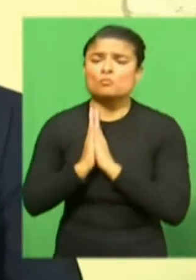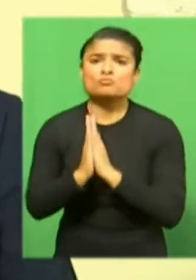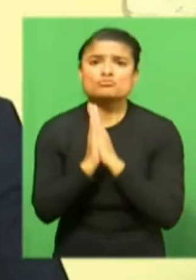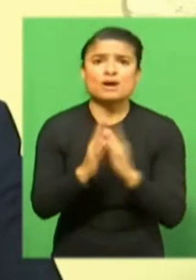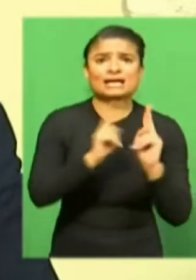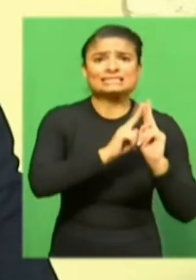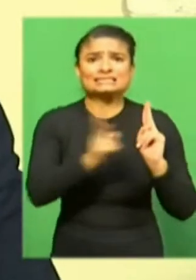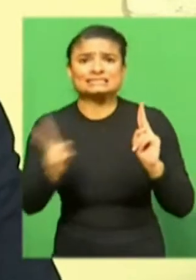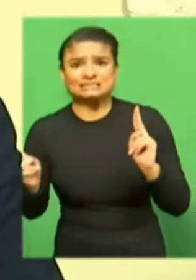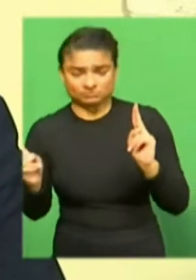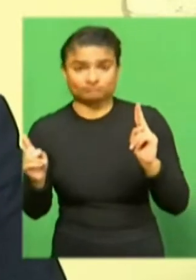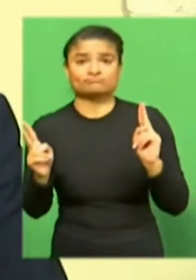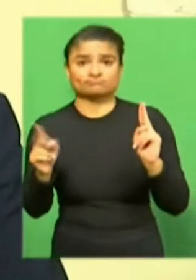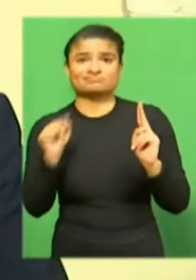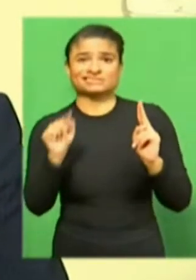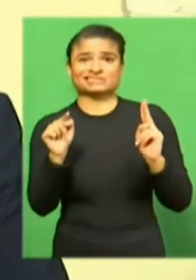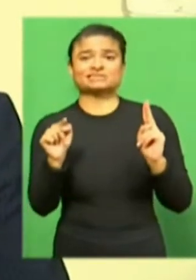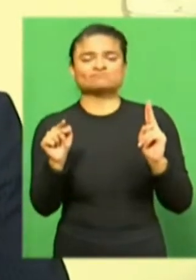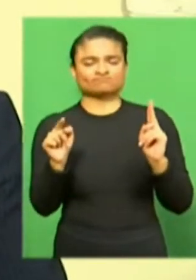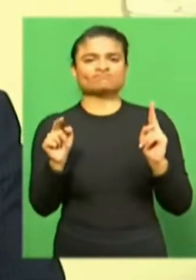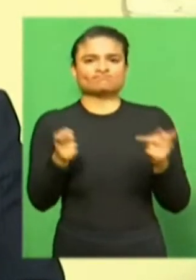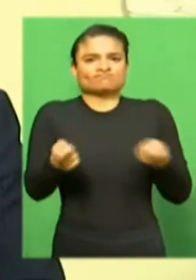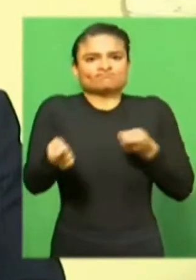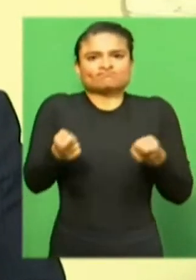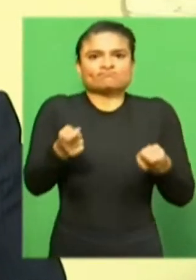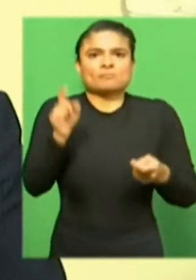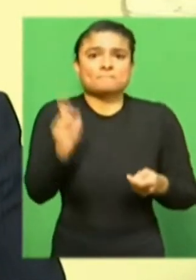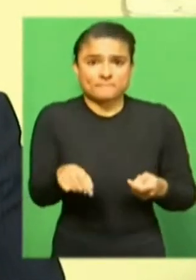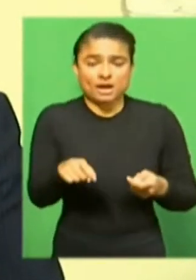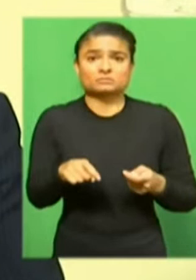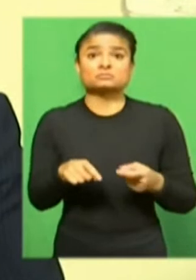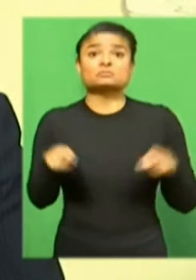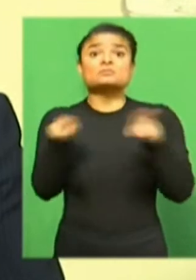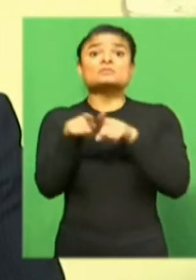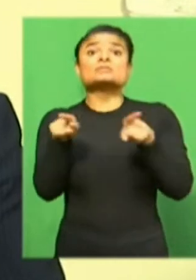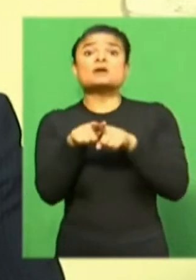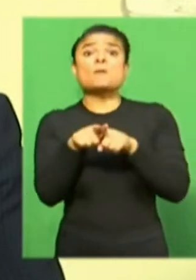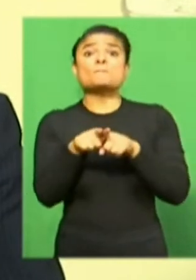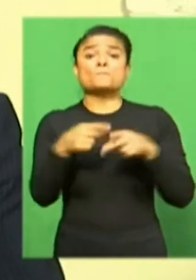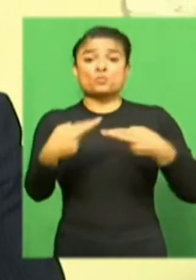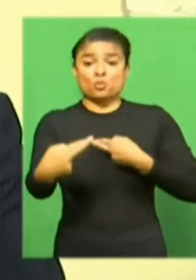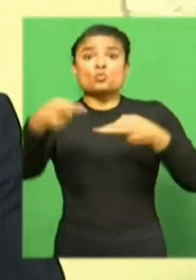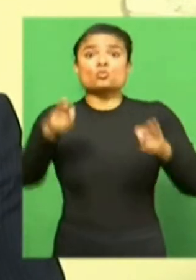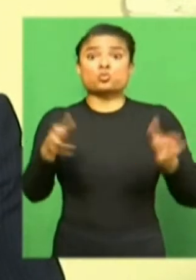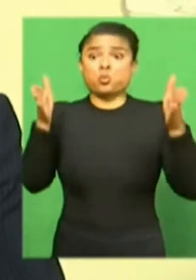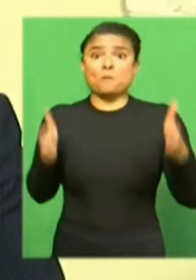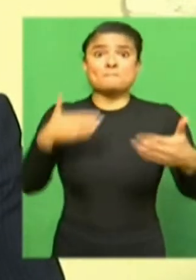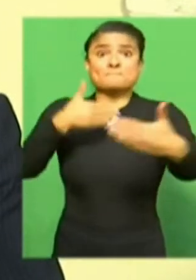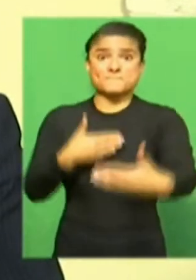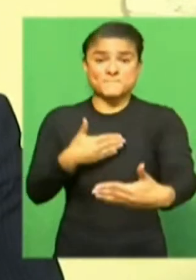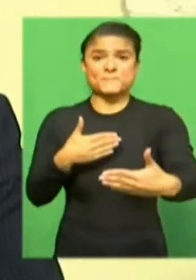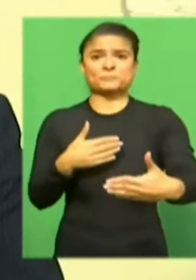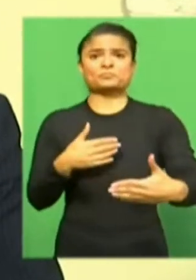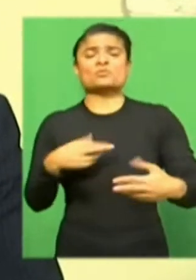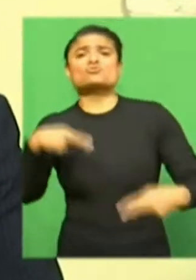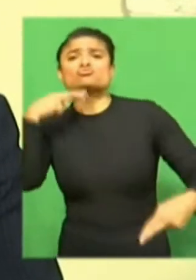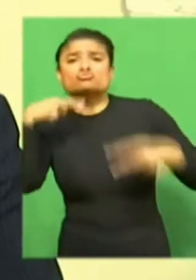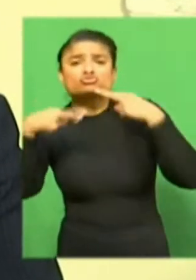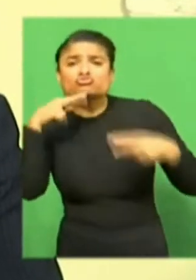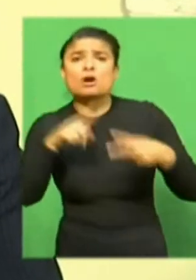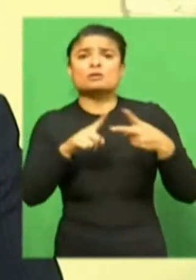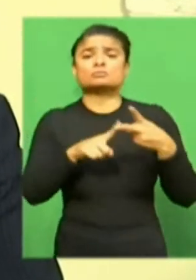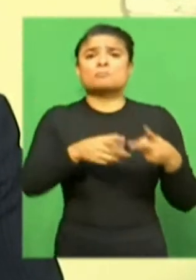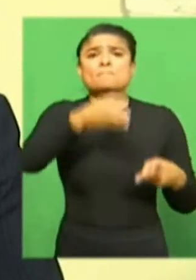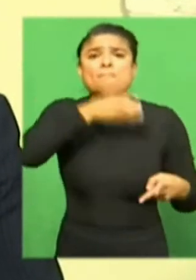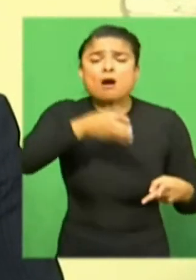on venue capacity also apply to restaurants, gyms, fitness centers, bars, taverns,